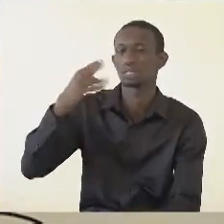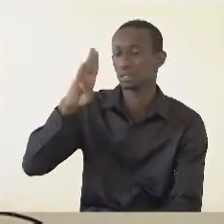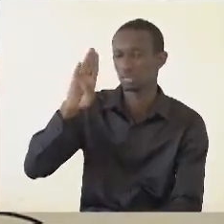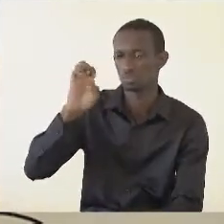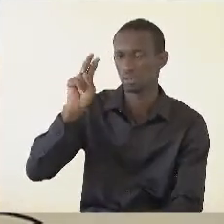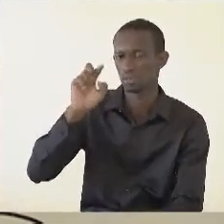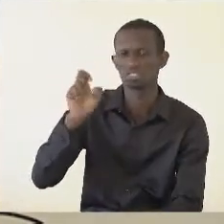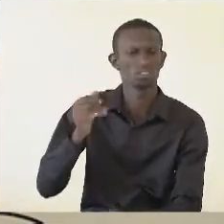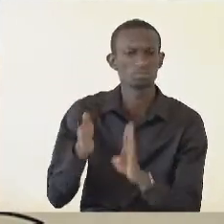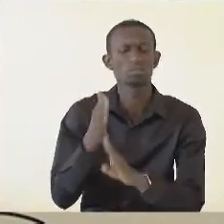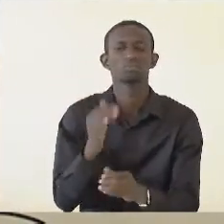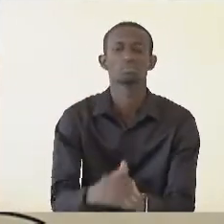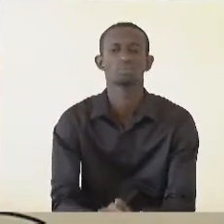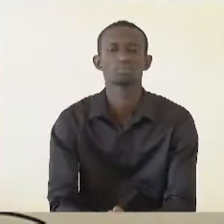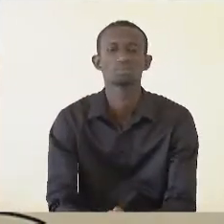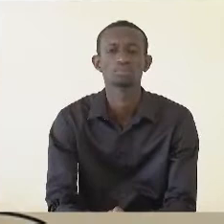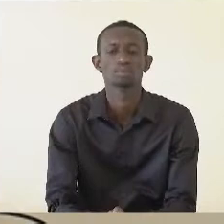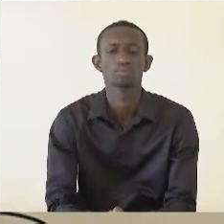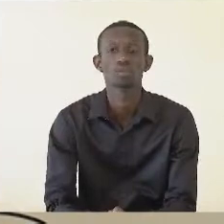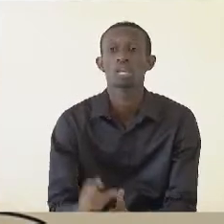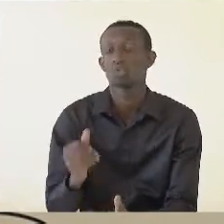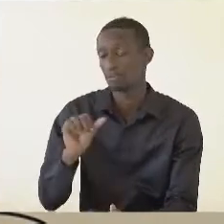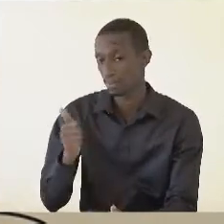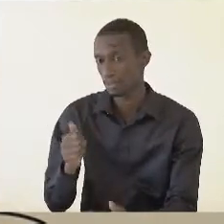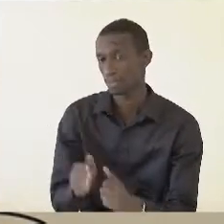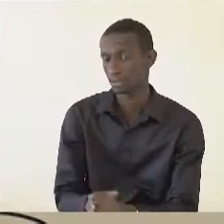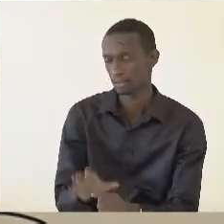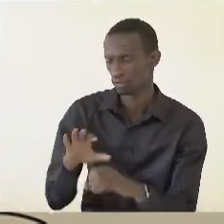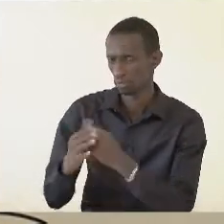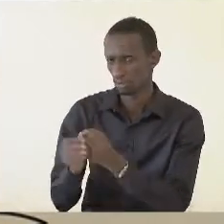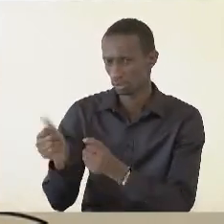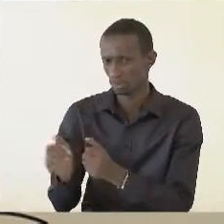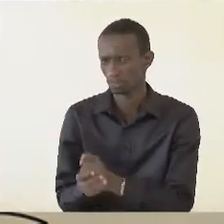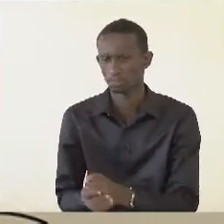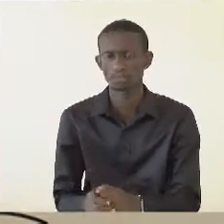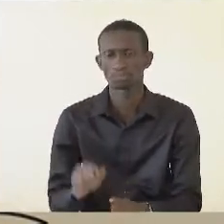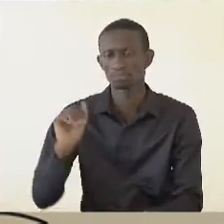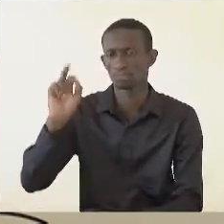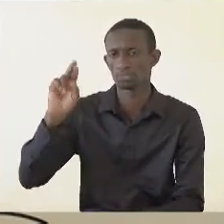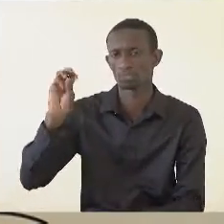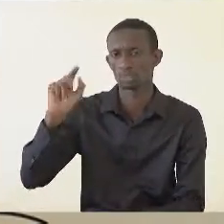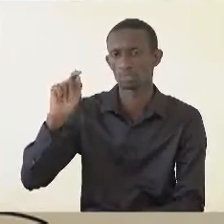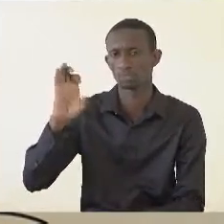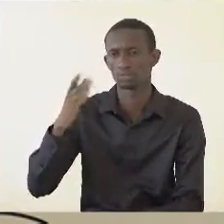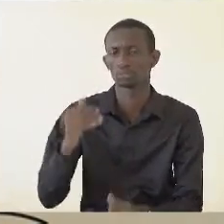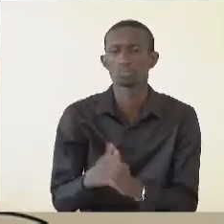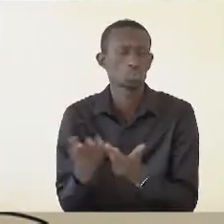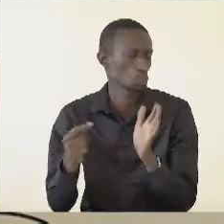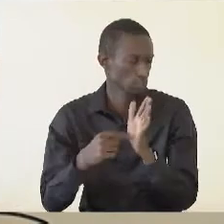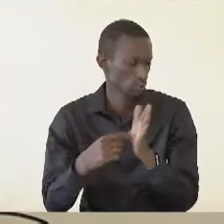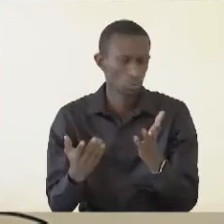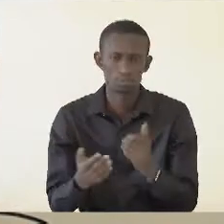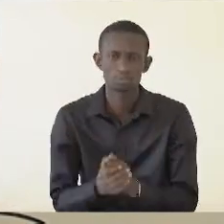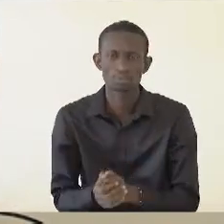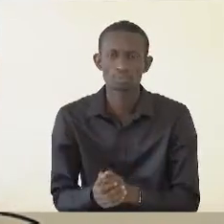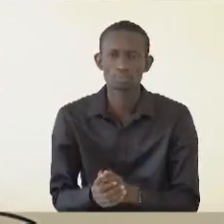directly. And then we are having other forms of these aromatic carboxylic acids. For example, where